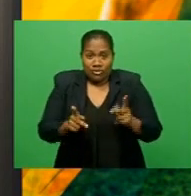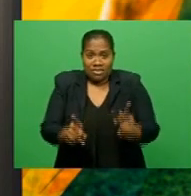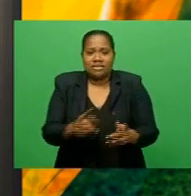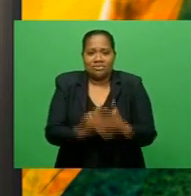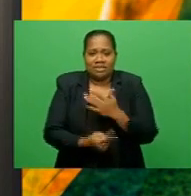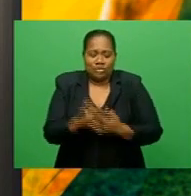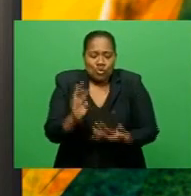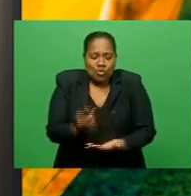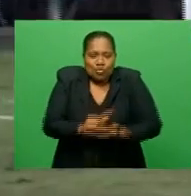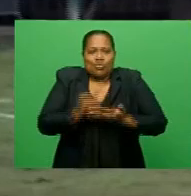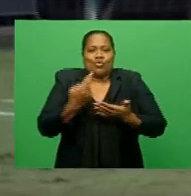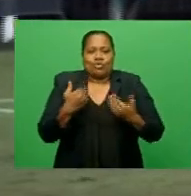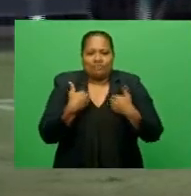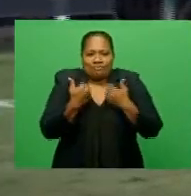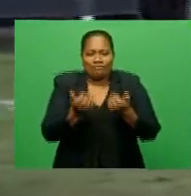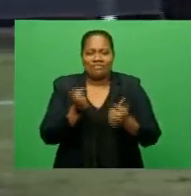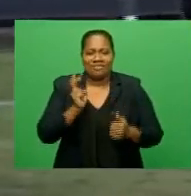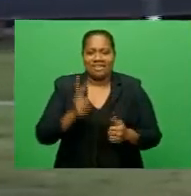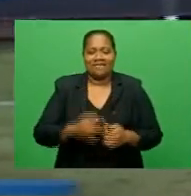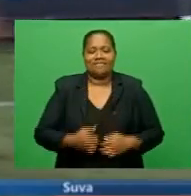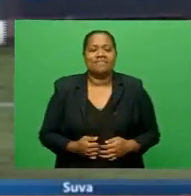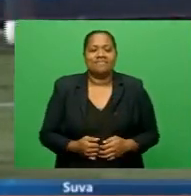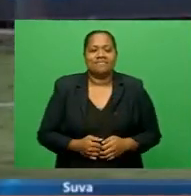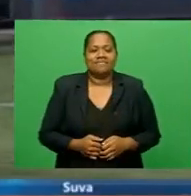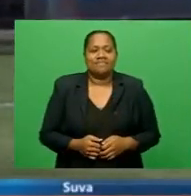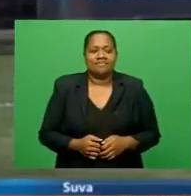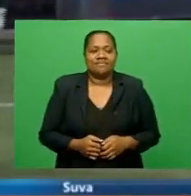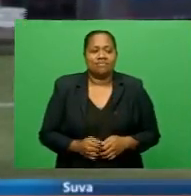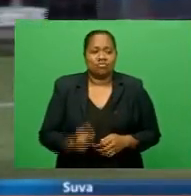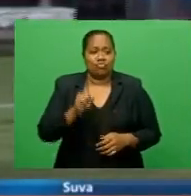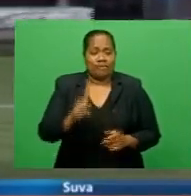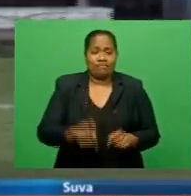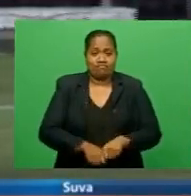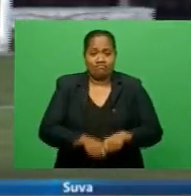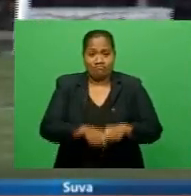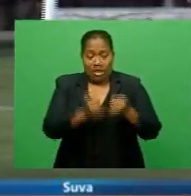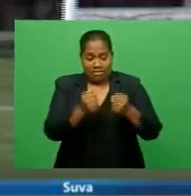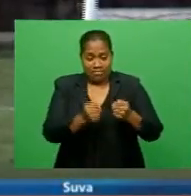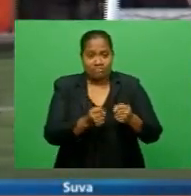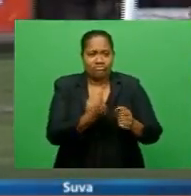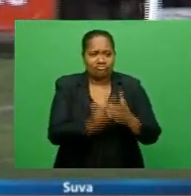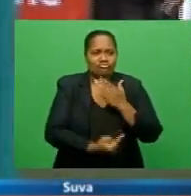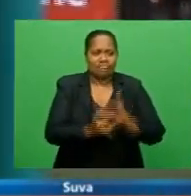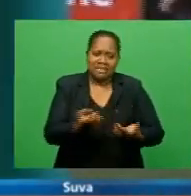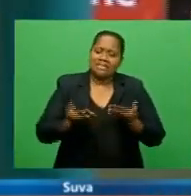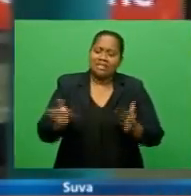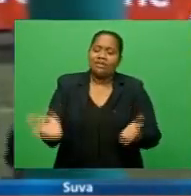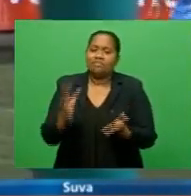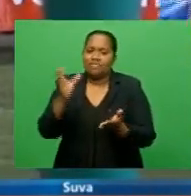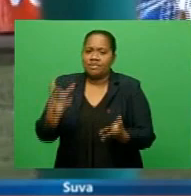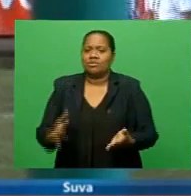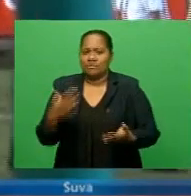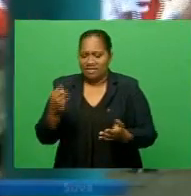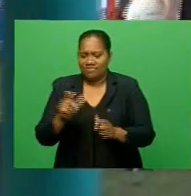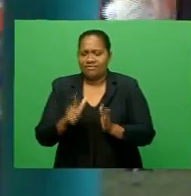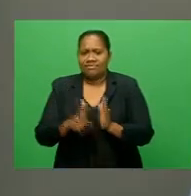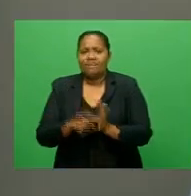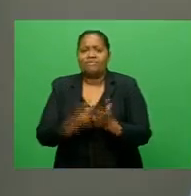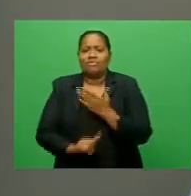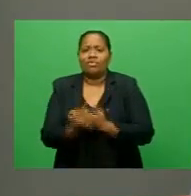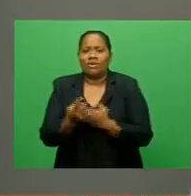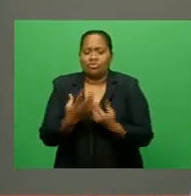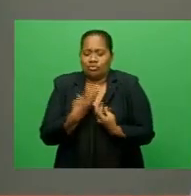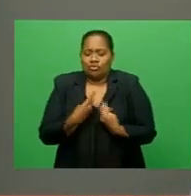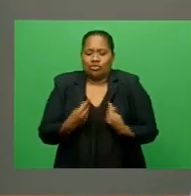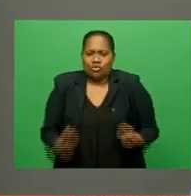Tale Materkula reports. The one-week break has given injured players ample time to get their form back before the semis.